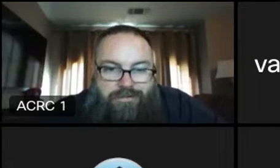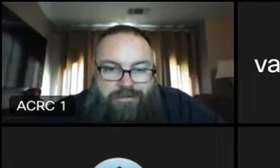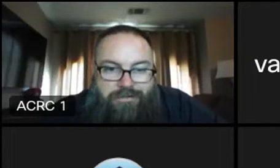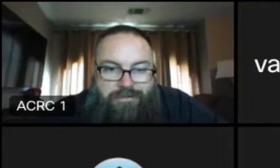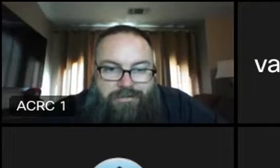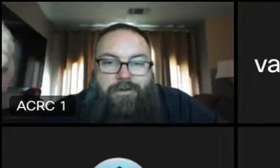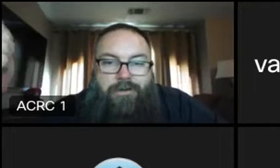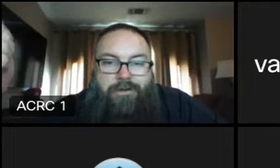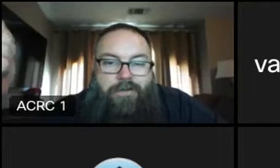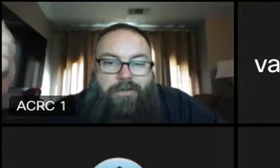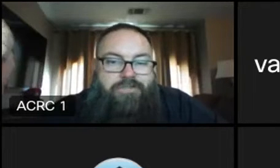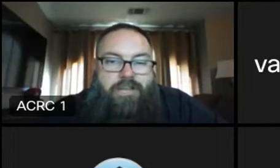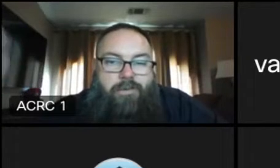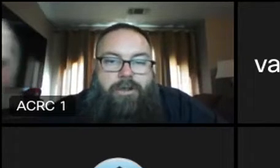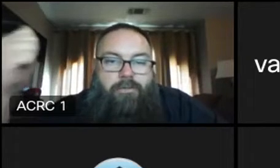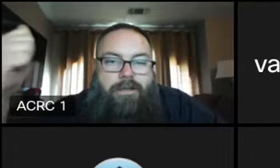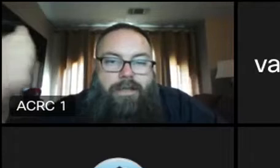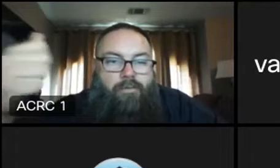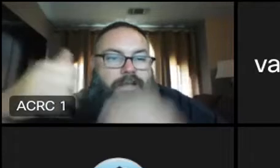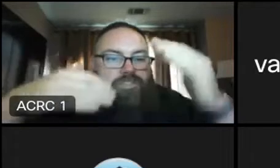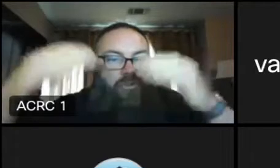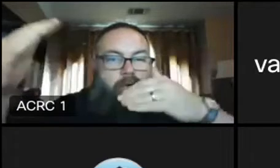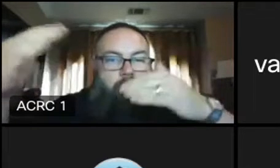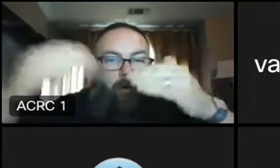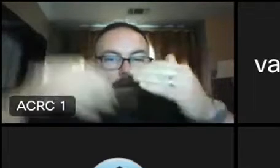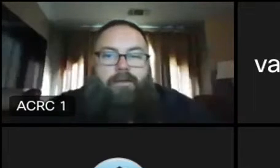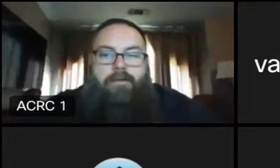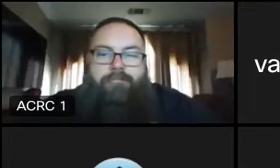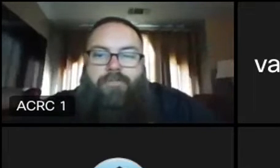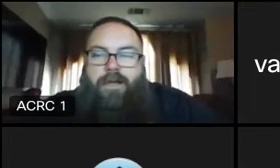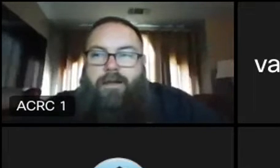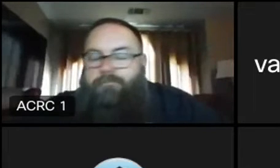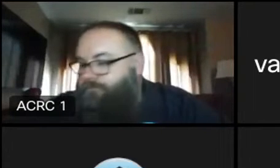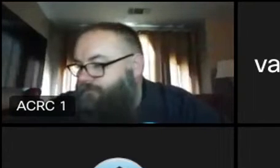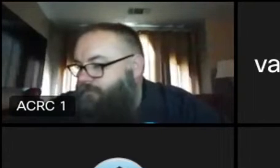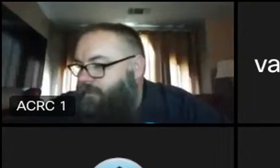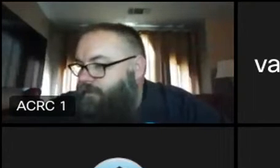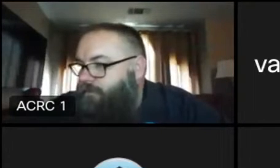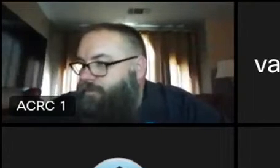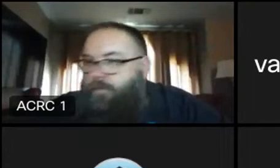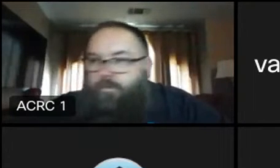services, effective January 1? Like, what is your